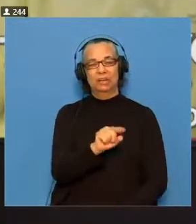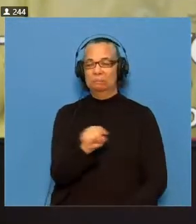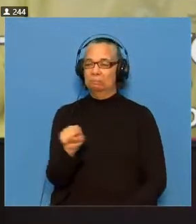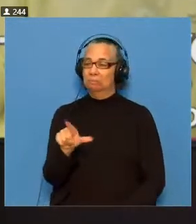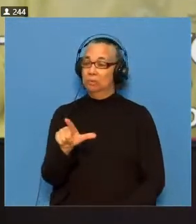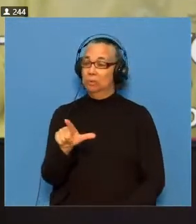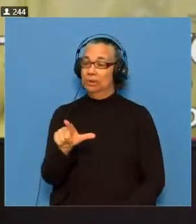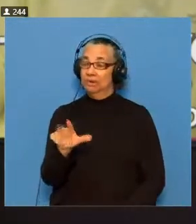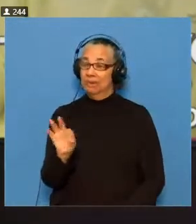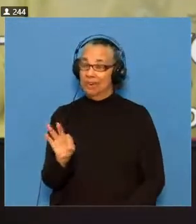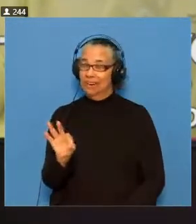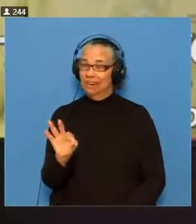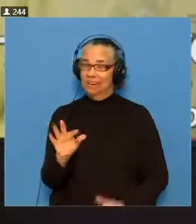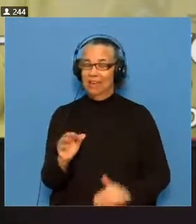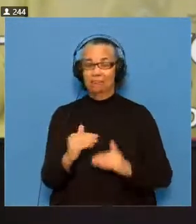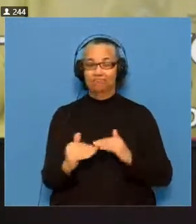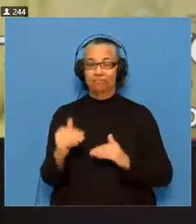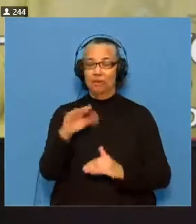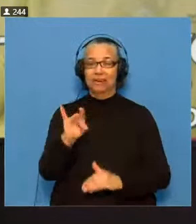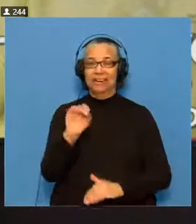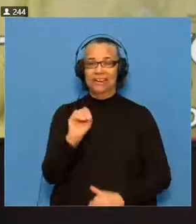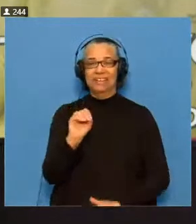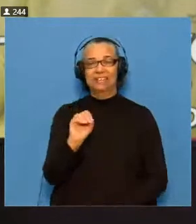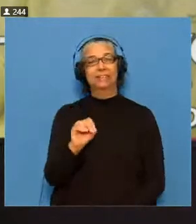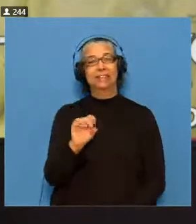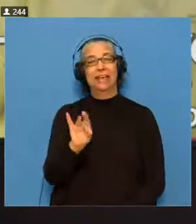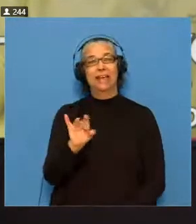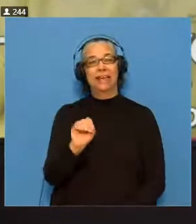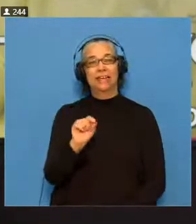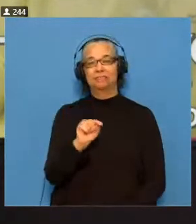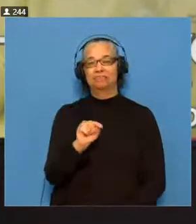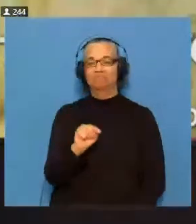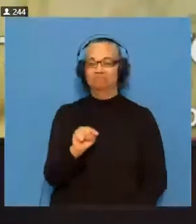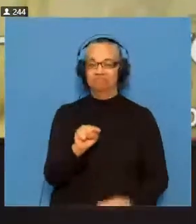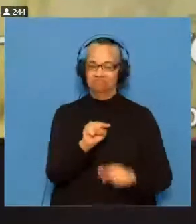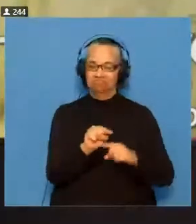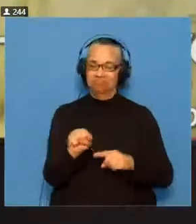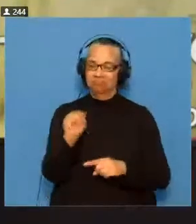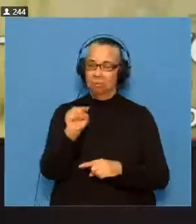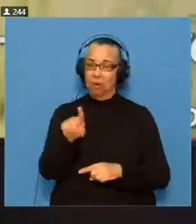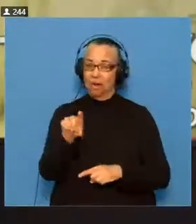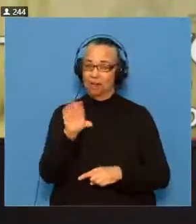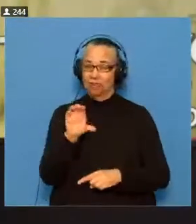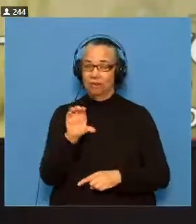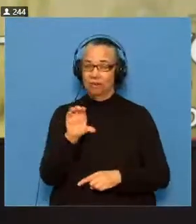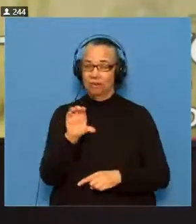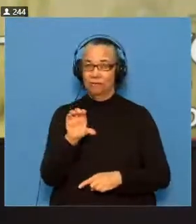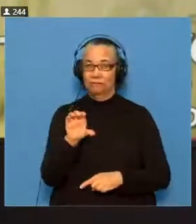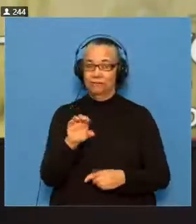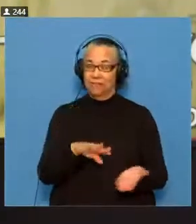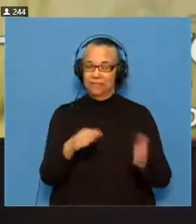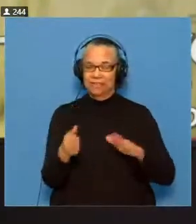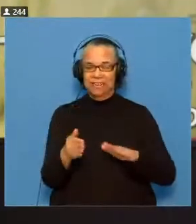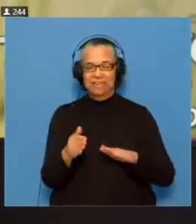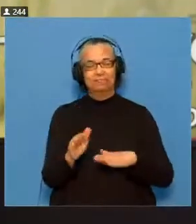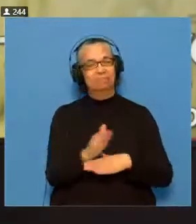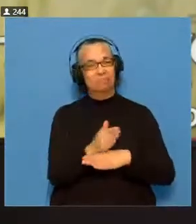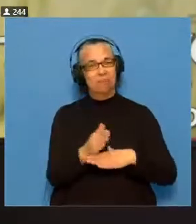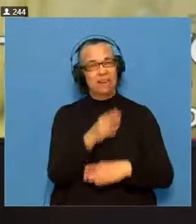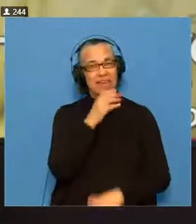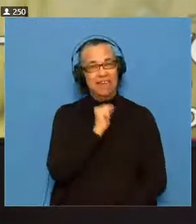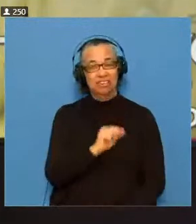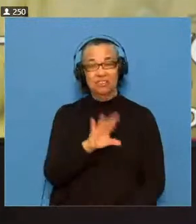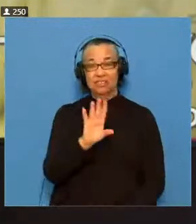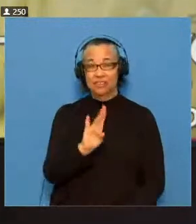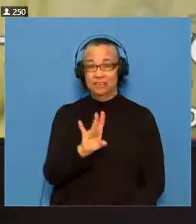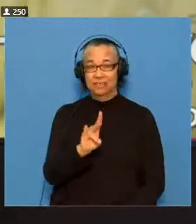than 80, which is age group 80 to 100. The mean age of all our deceased cases is 77, and the median age